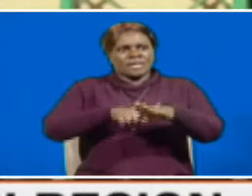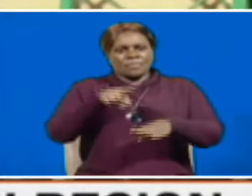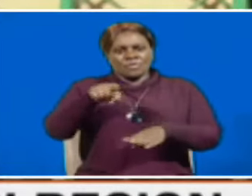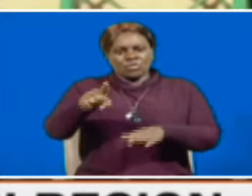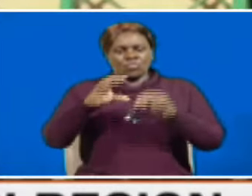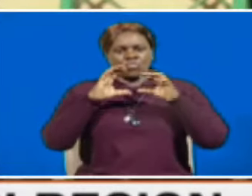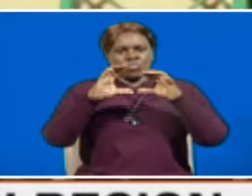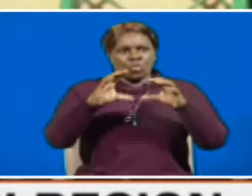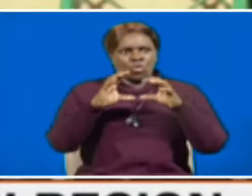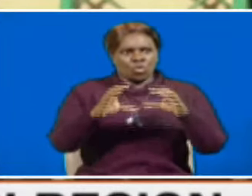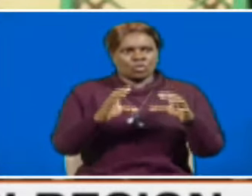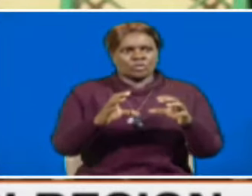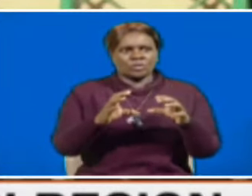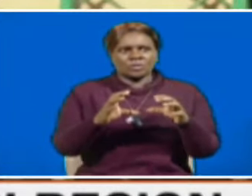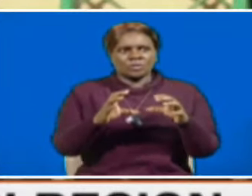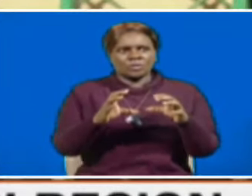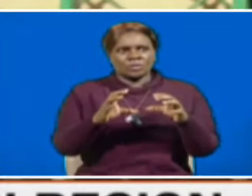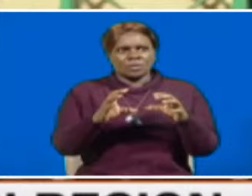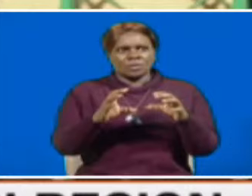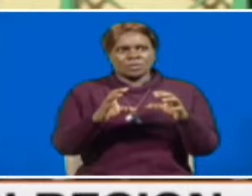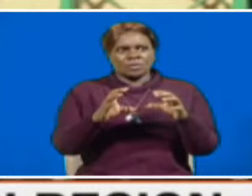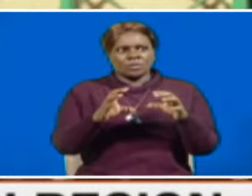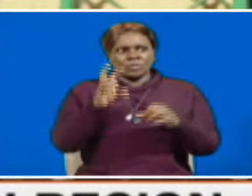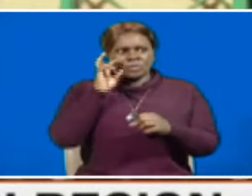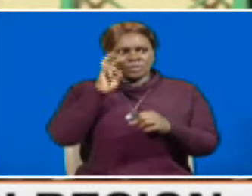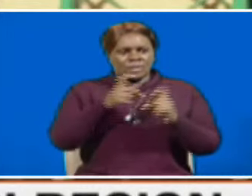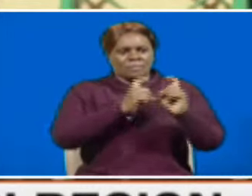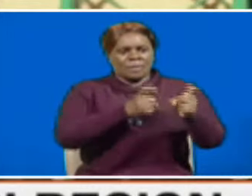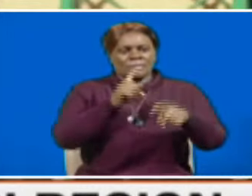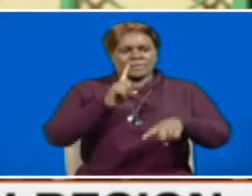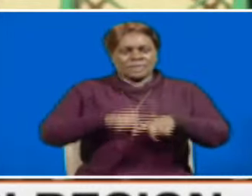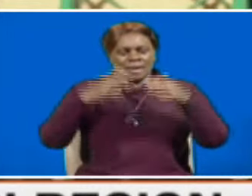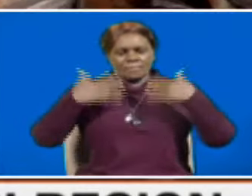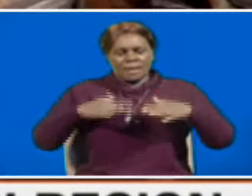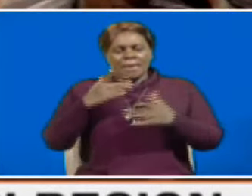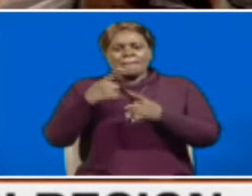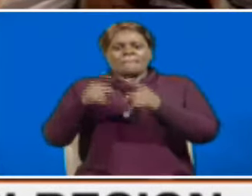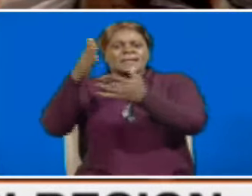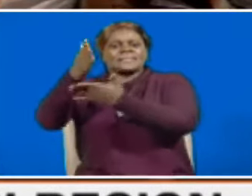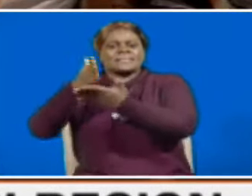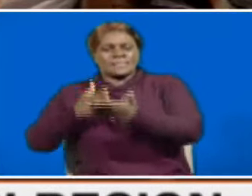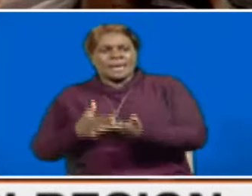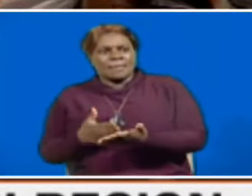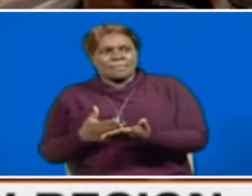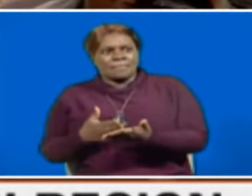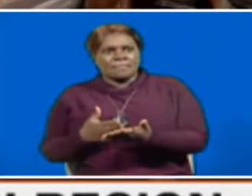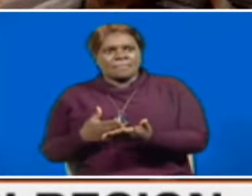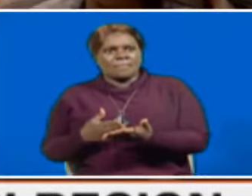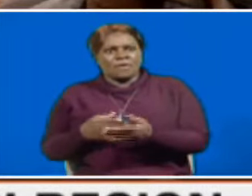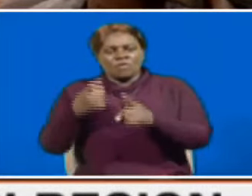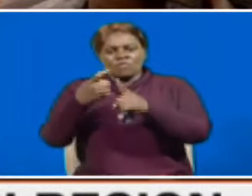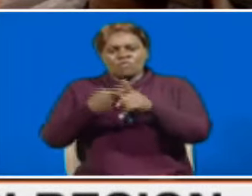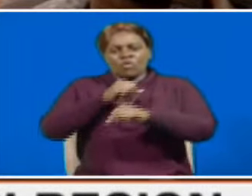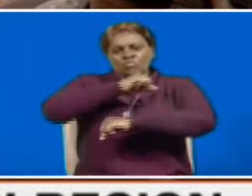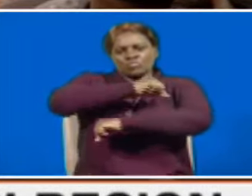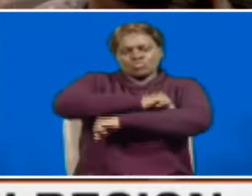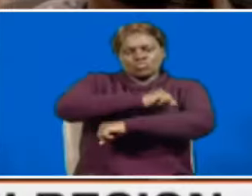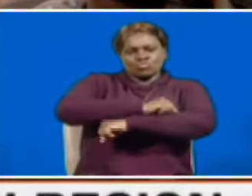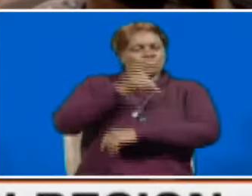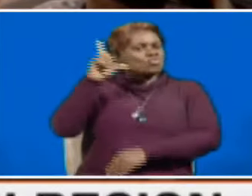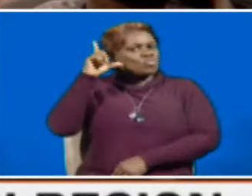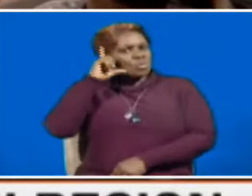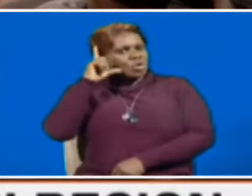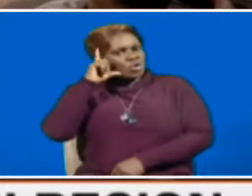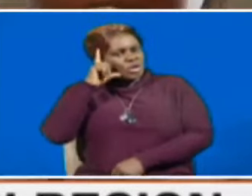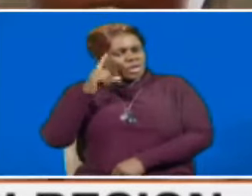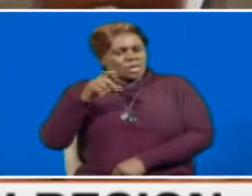a coach uh you will uh will support Talent when they are playing but some and uh maybe are from school from boarding school so we need